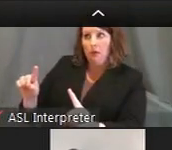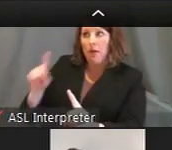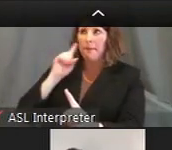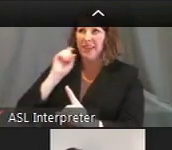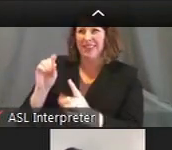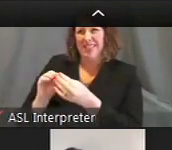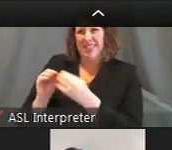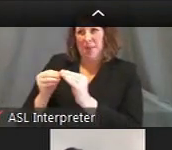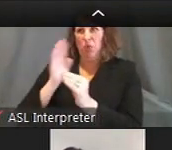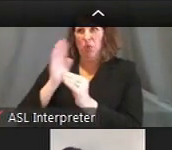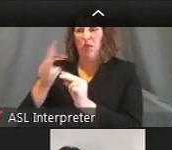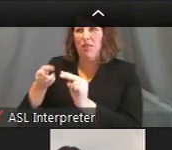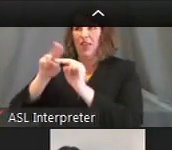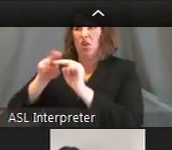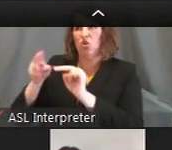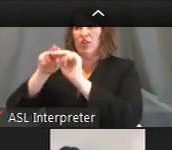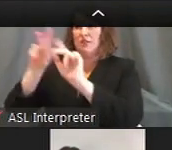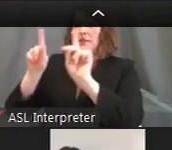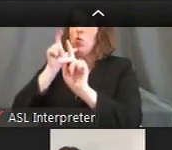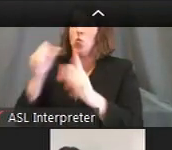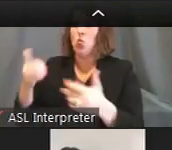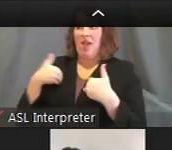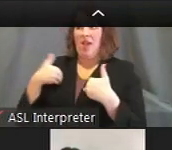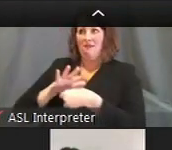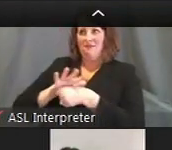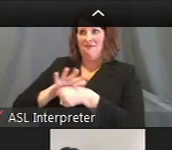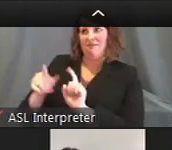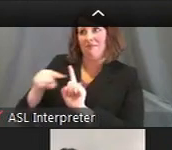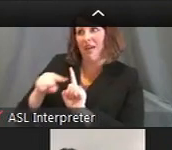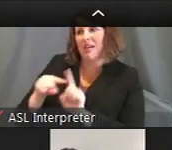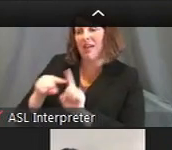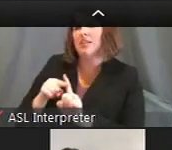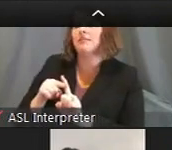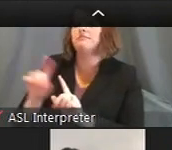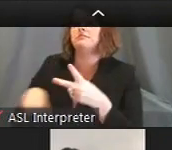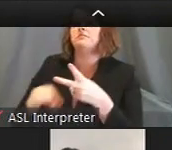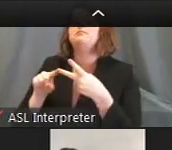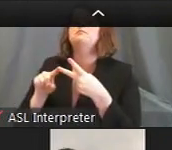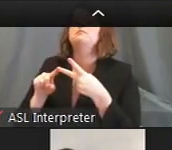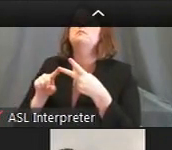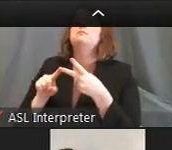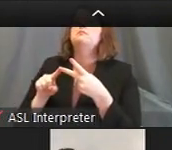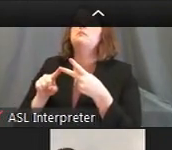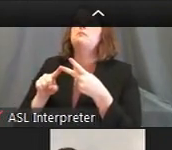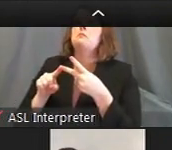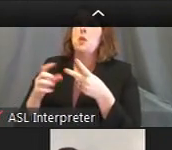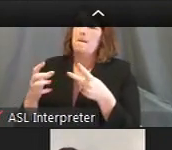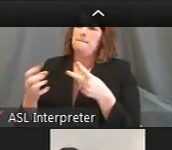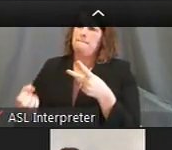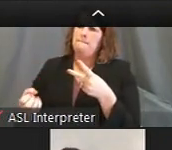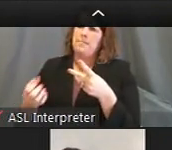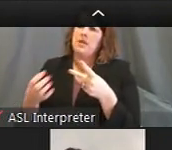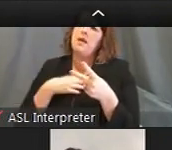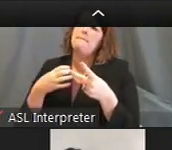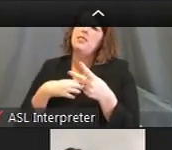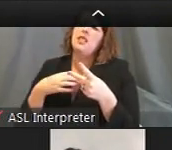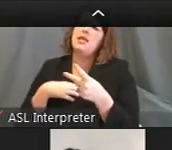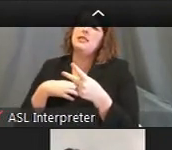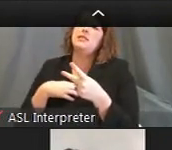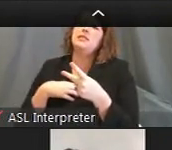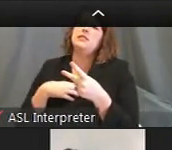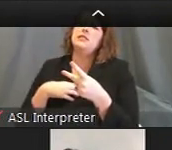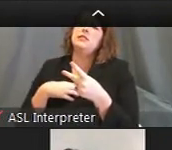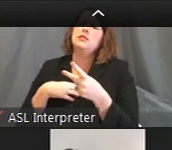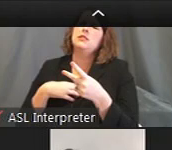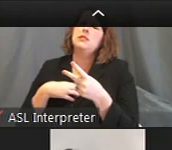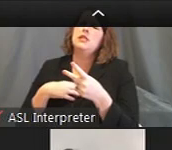complaints have you received against employers that might not be allowing employees to work from home?